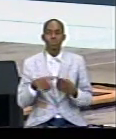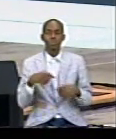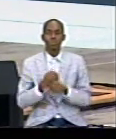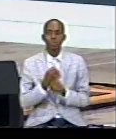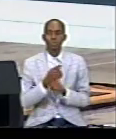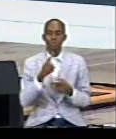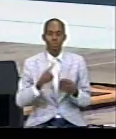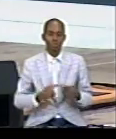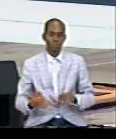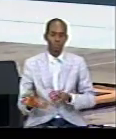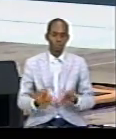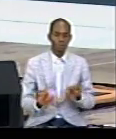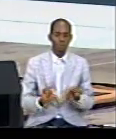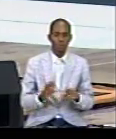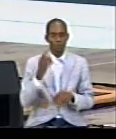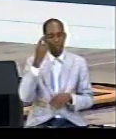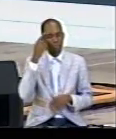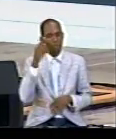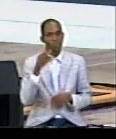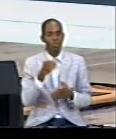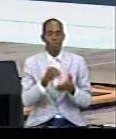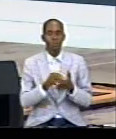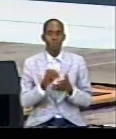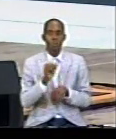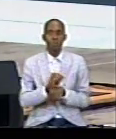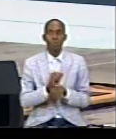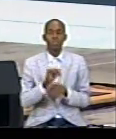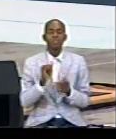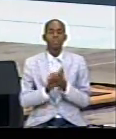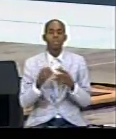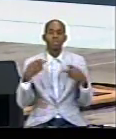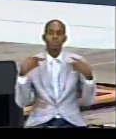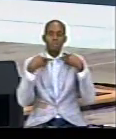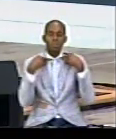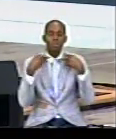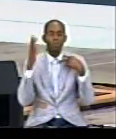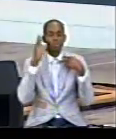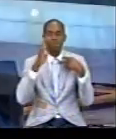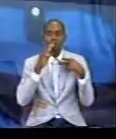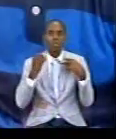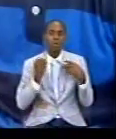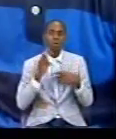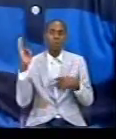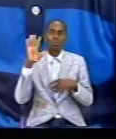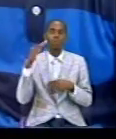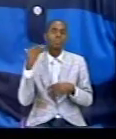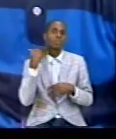his farm, that yoke will be removed from your neck today.